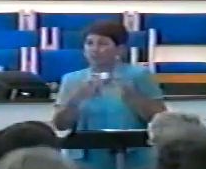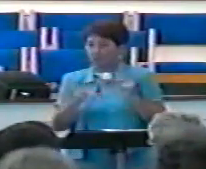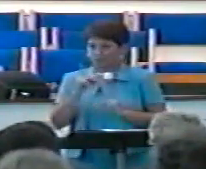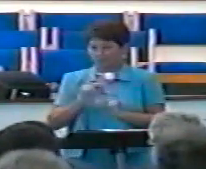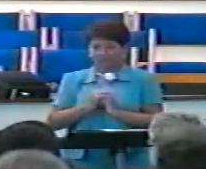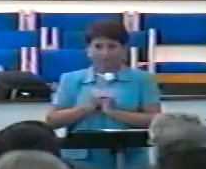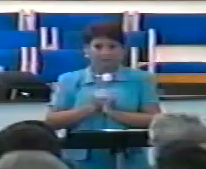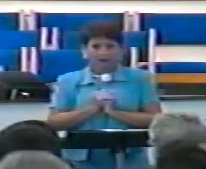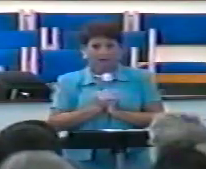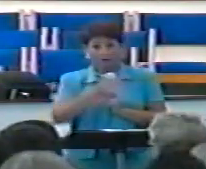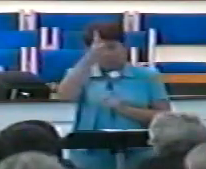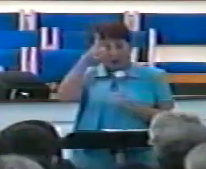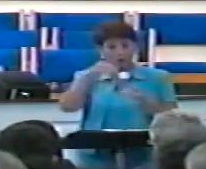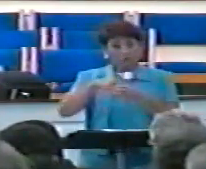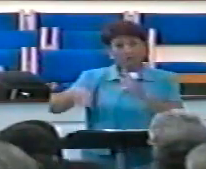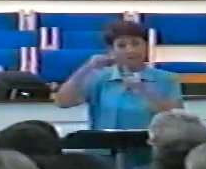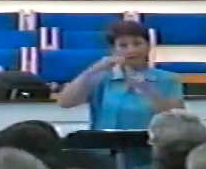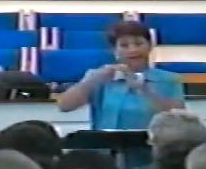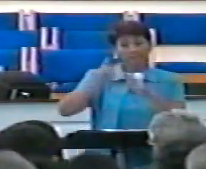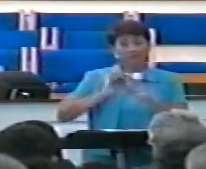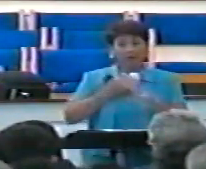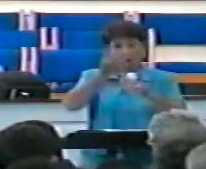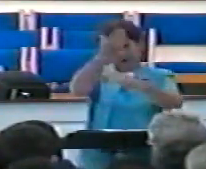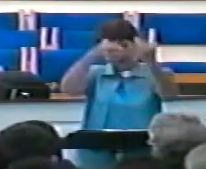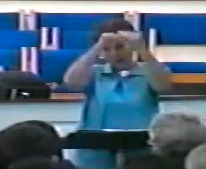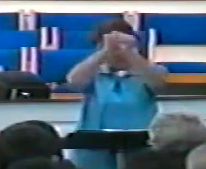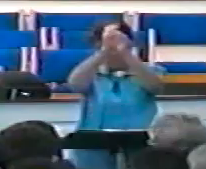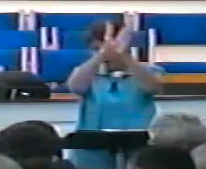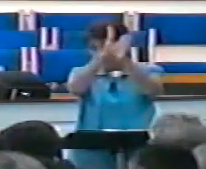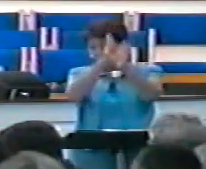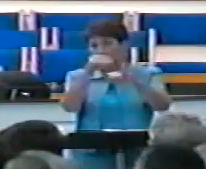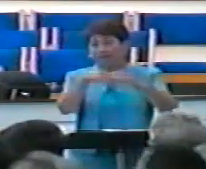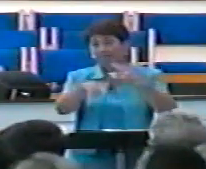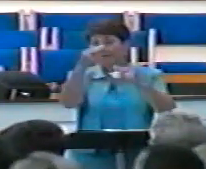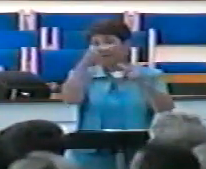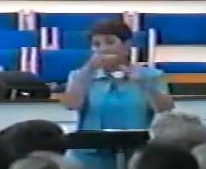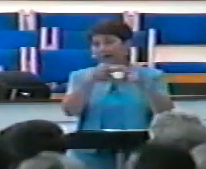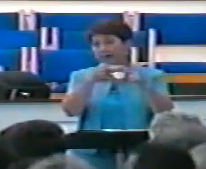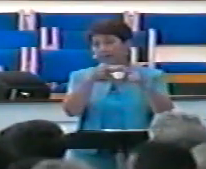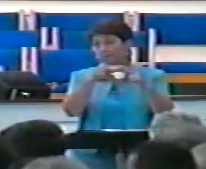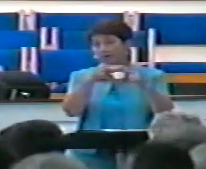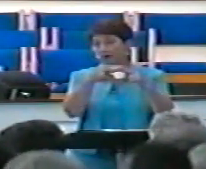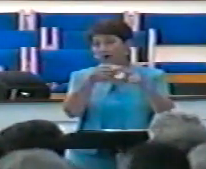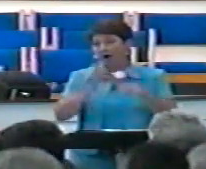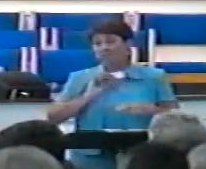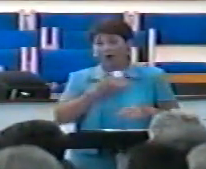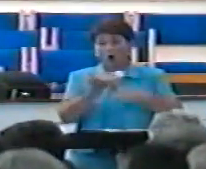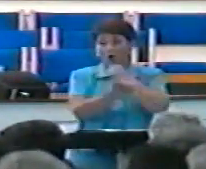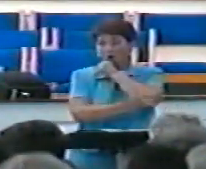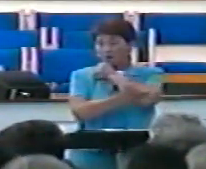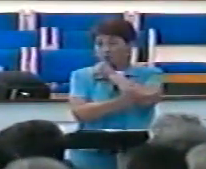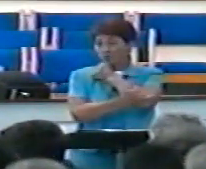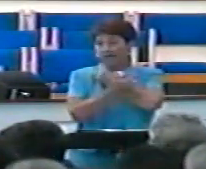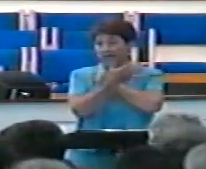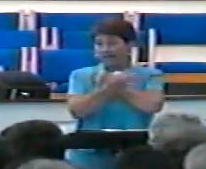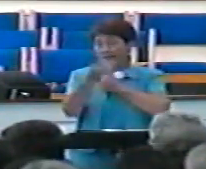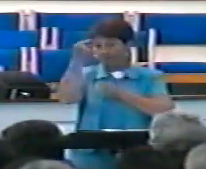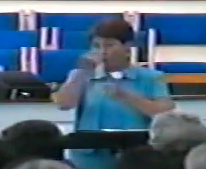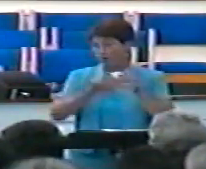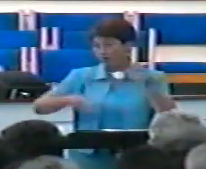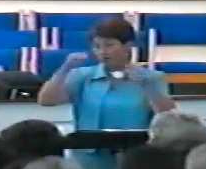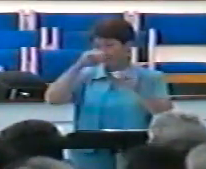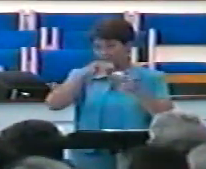Fathers, in the name of our Heavenly Father, in the name of our country, and for the sake of